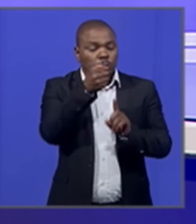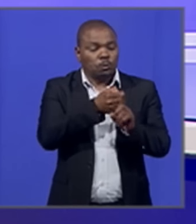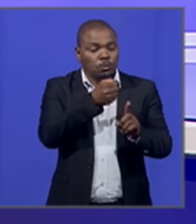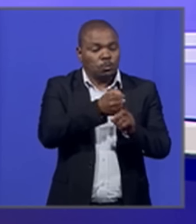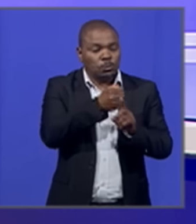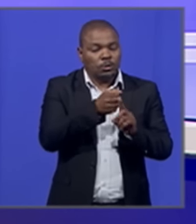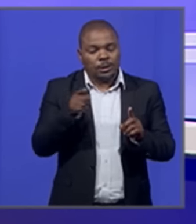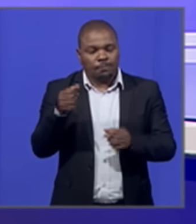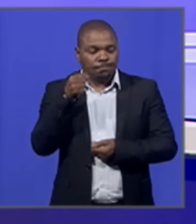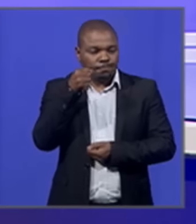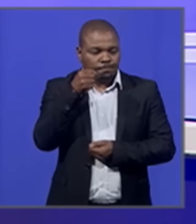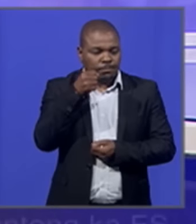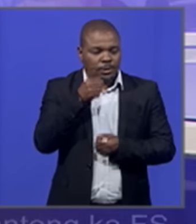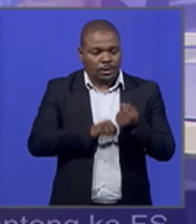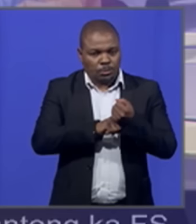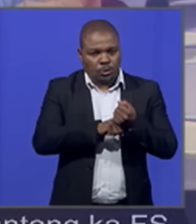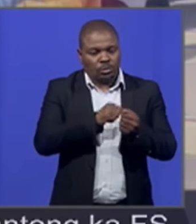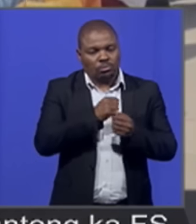e.